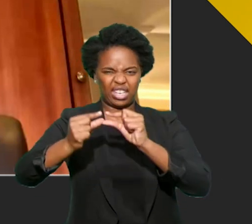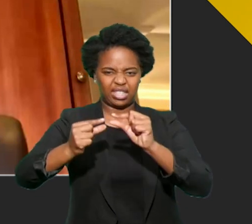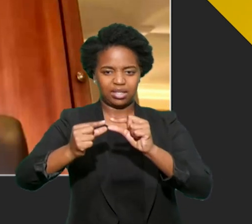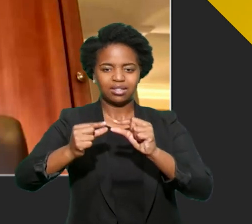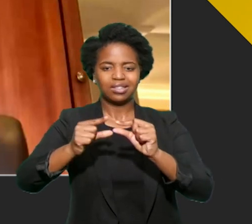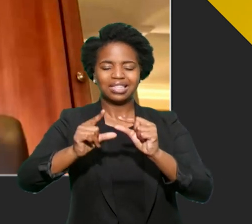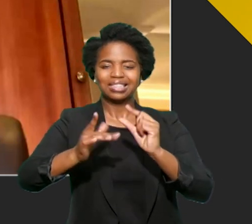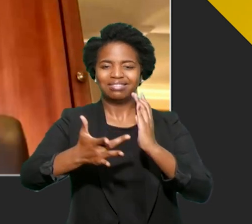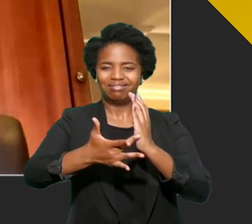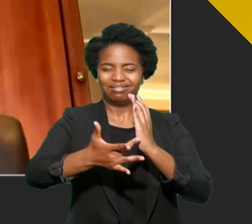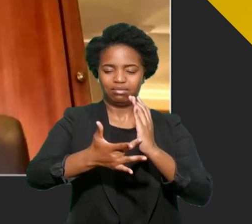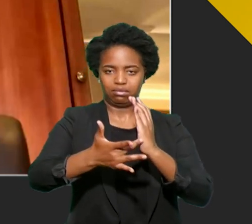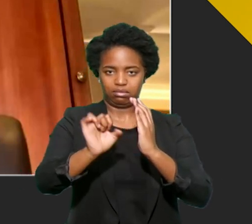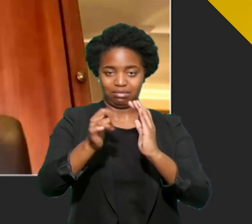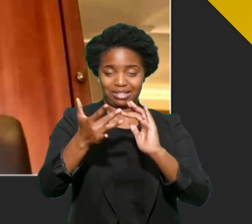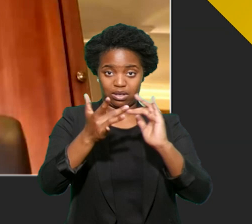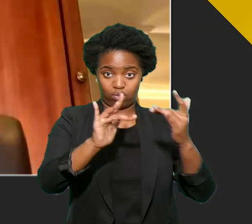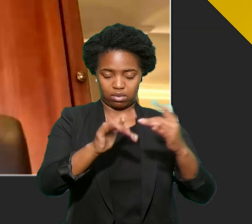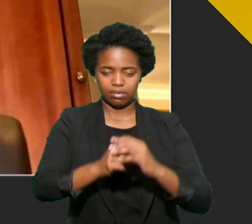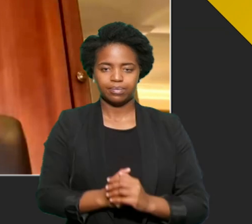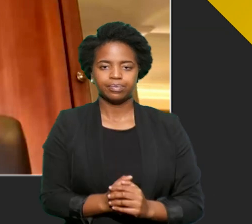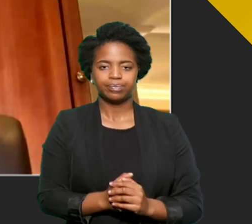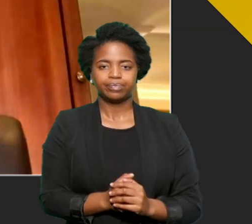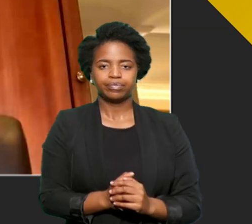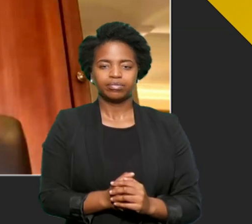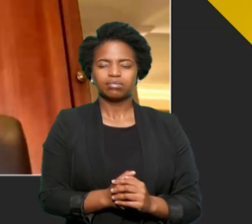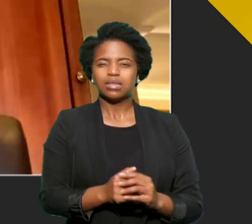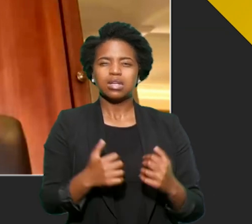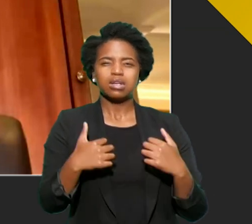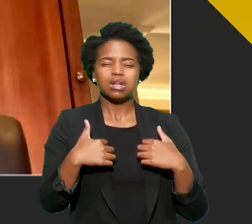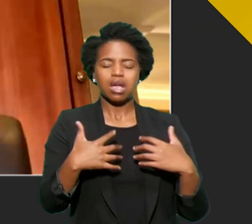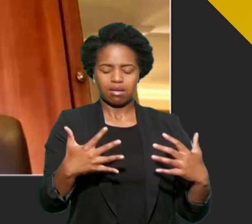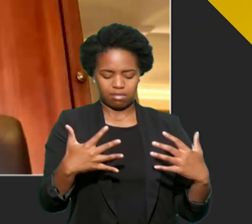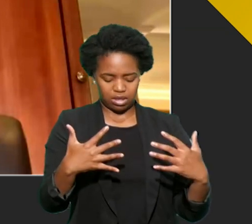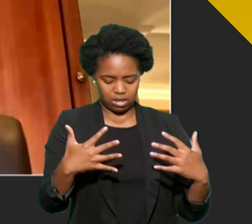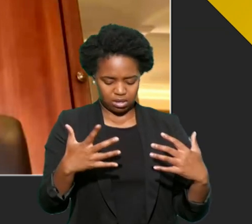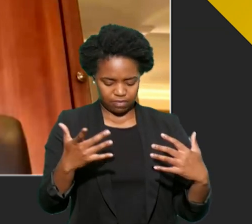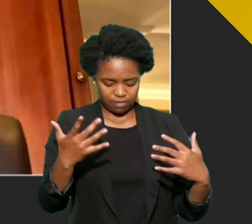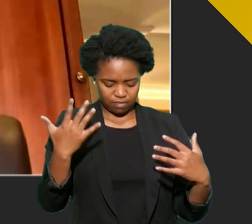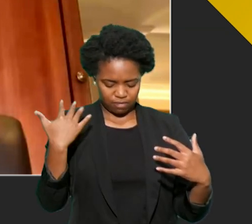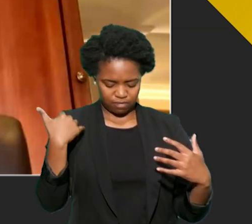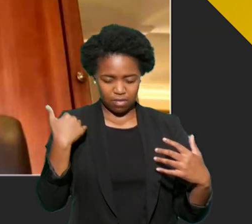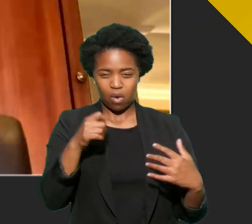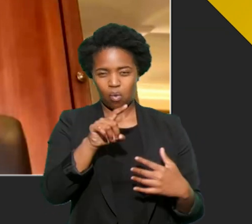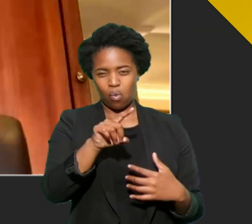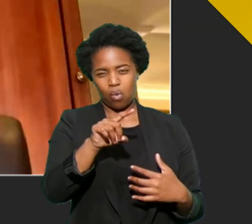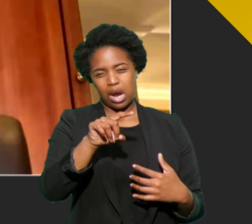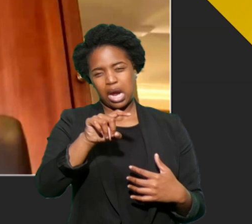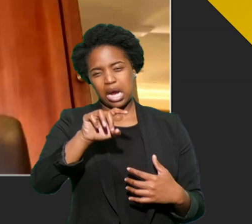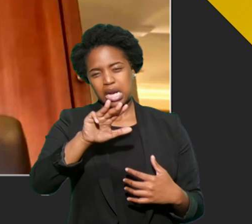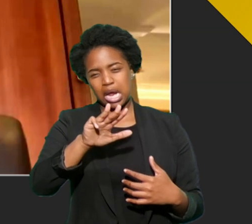telecommunication network that happened in the late 70s and the 80s,